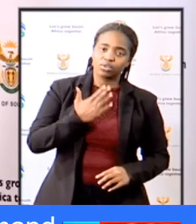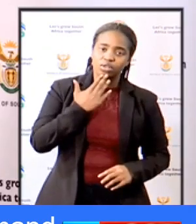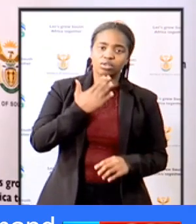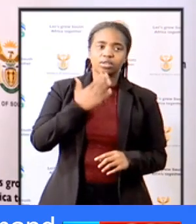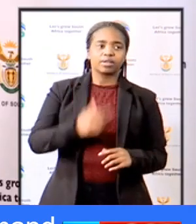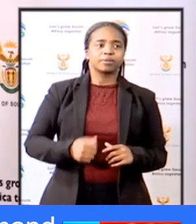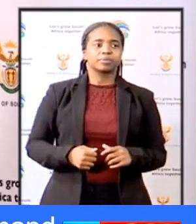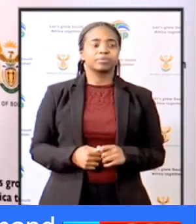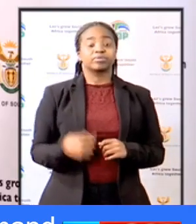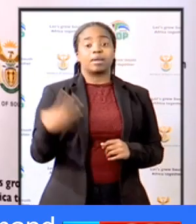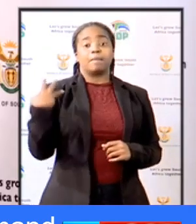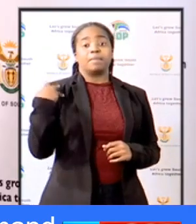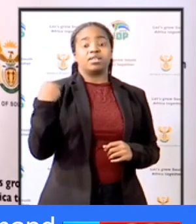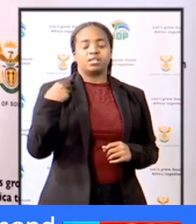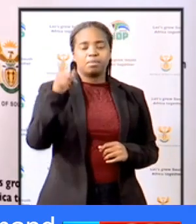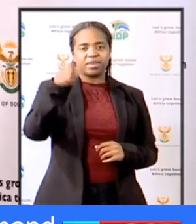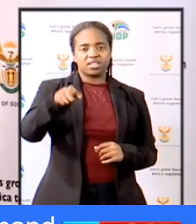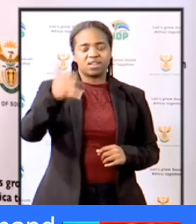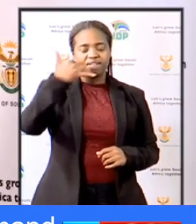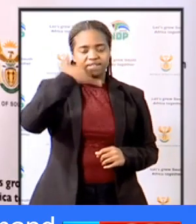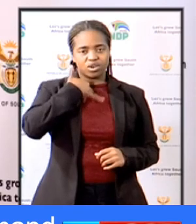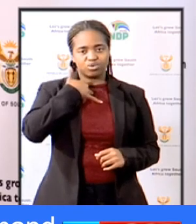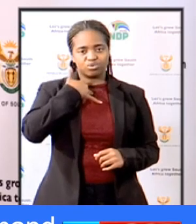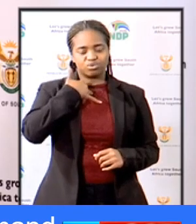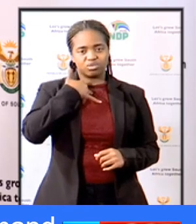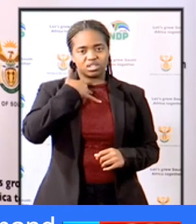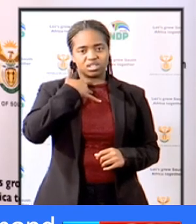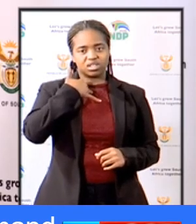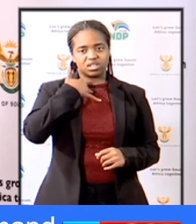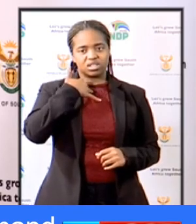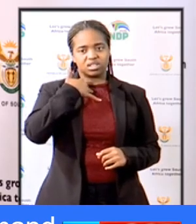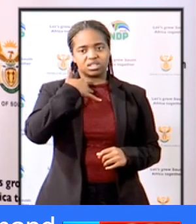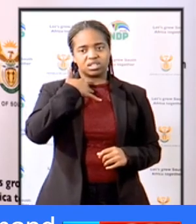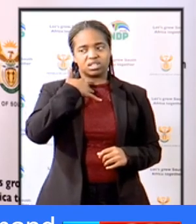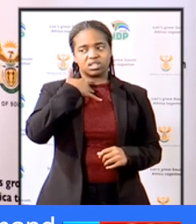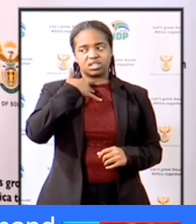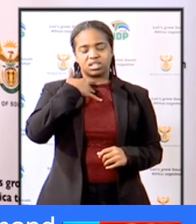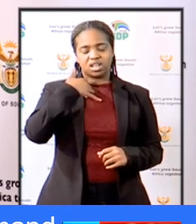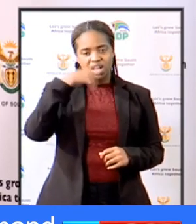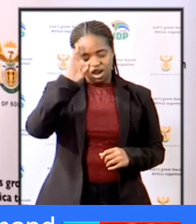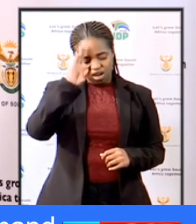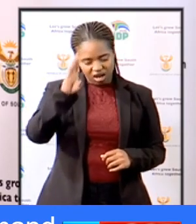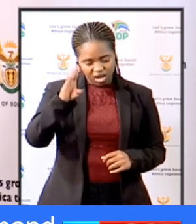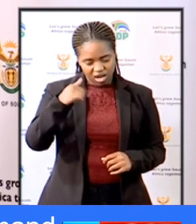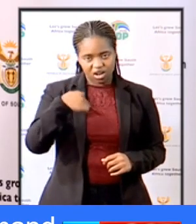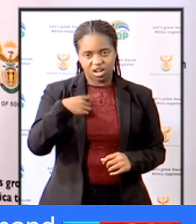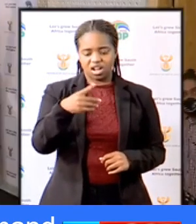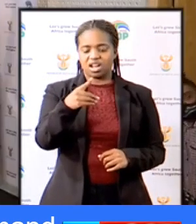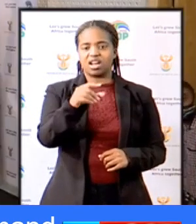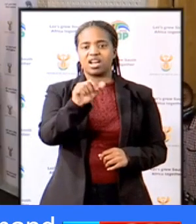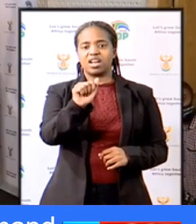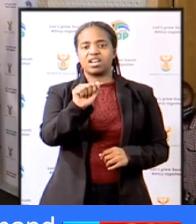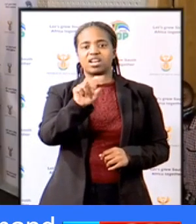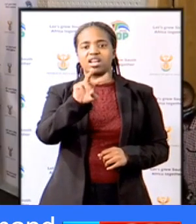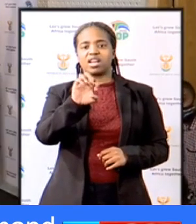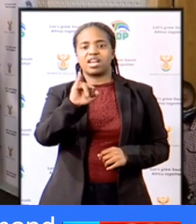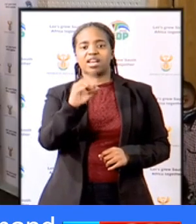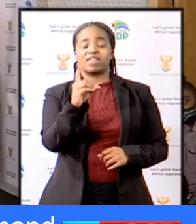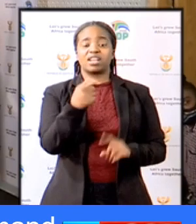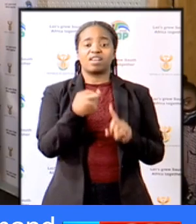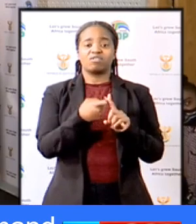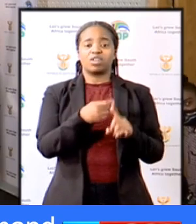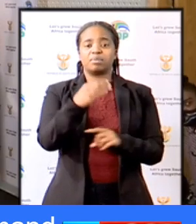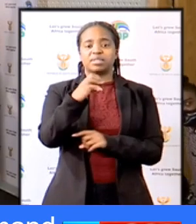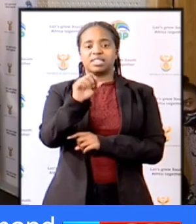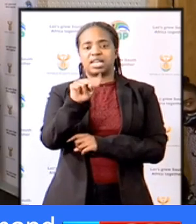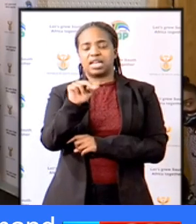you very much. We have another caller online. Yeah, hello. This is David McKenzie from CNN. I have a question for